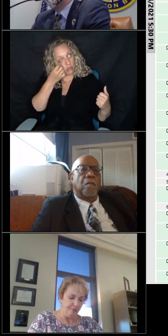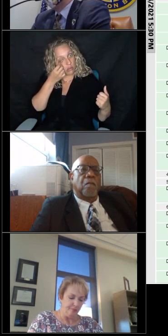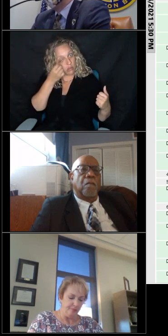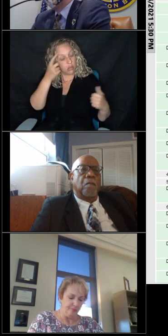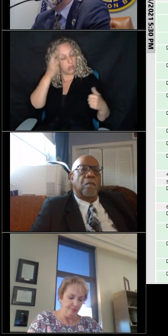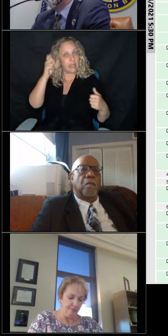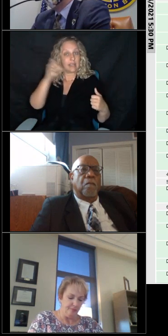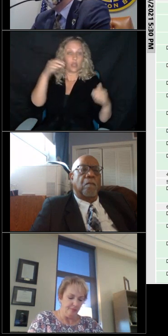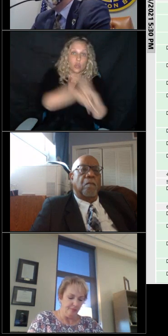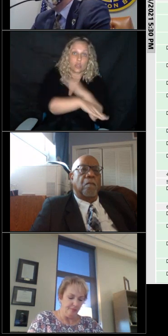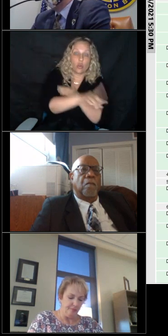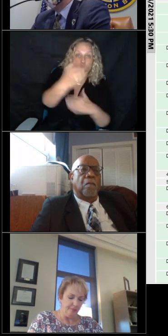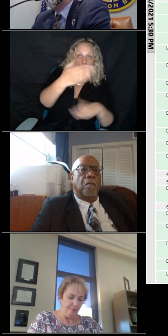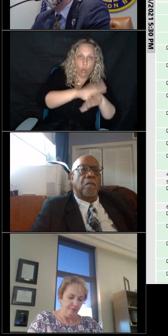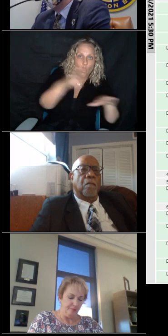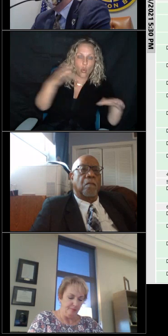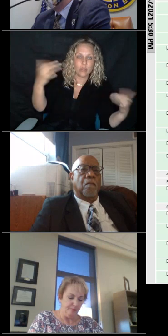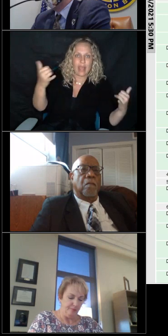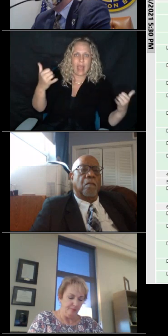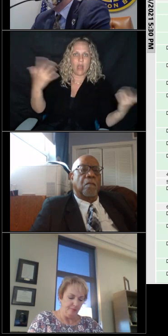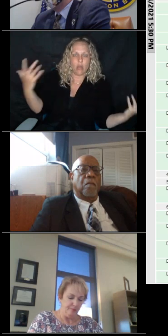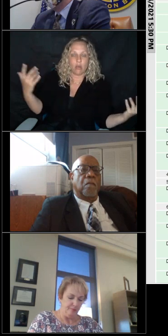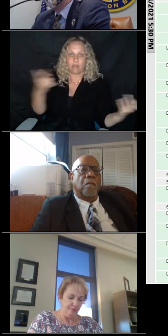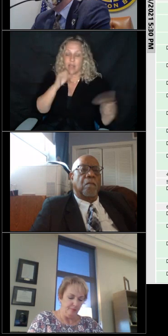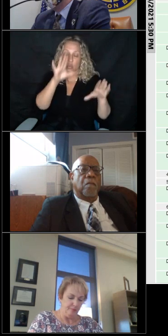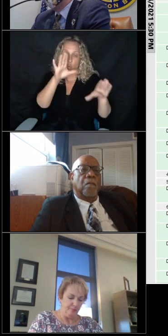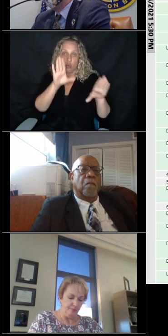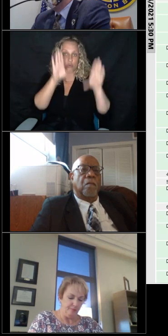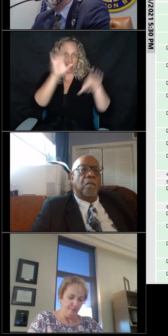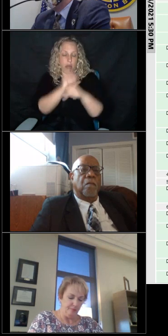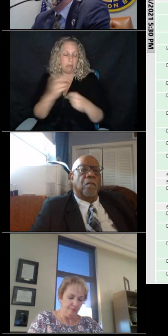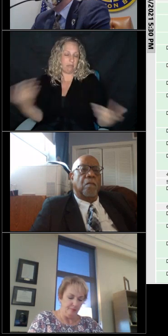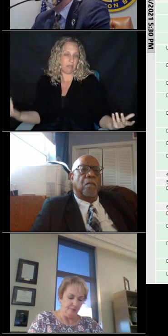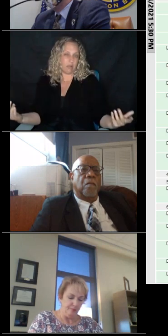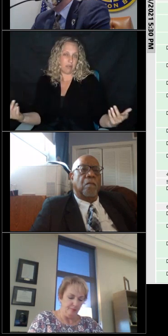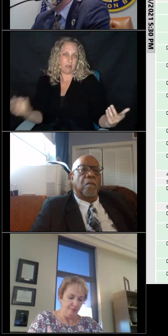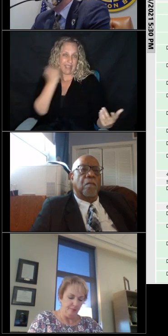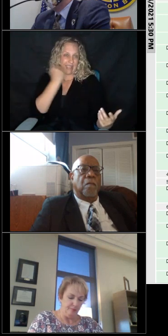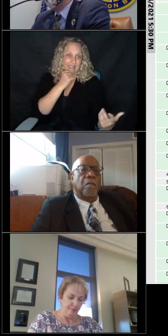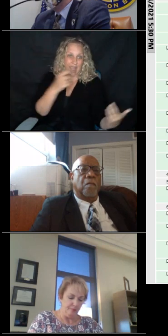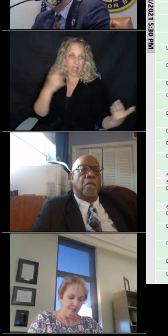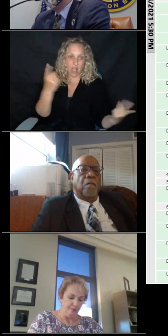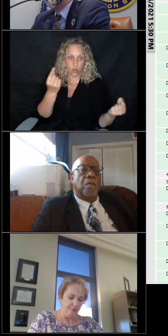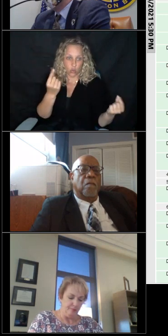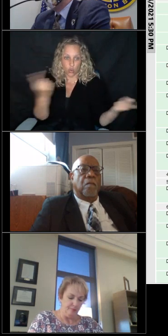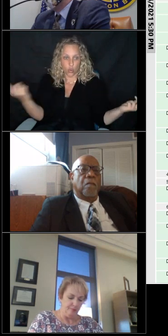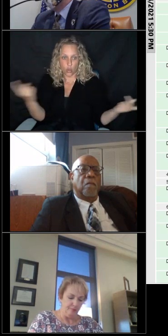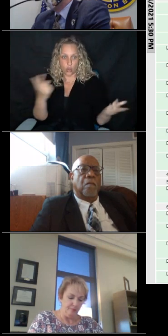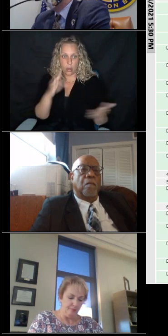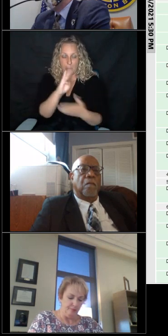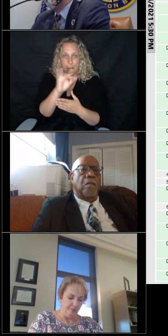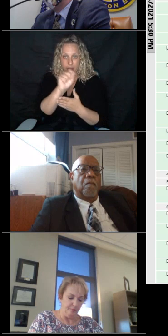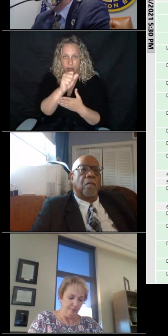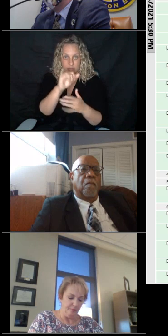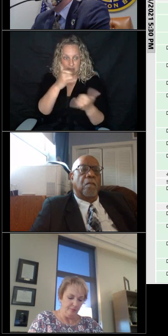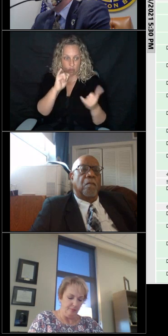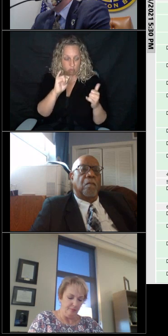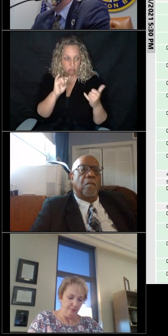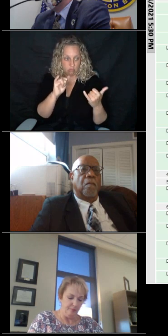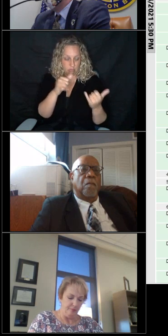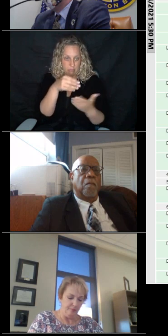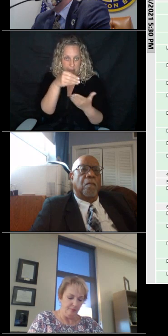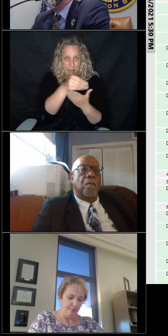it down, right? If it's not doing so great, if not, the bill being paid over there, I see the light still on.